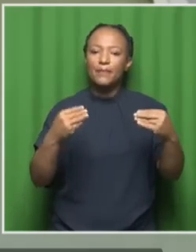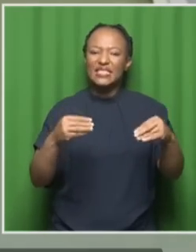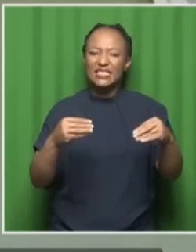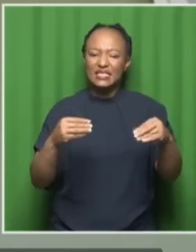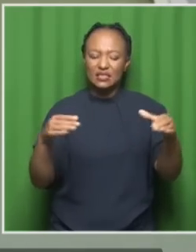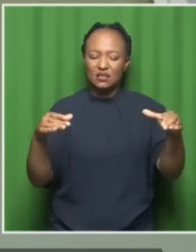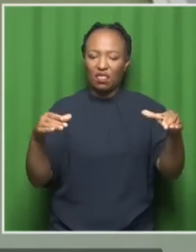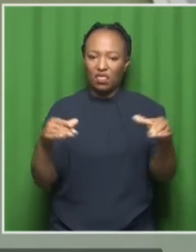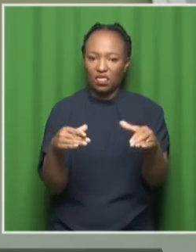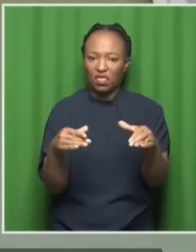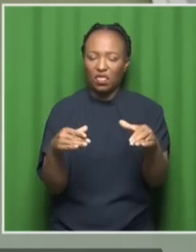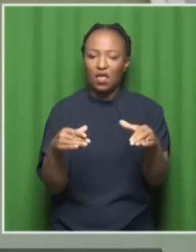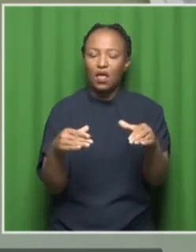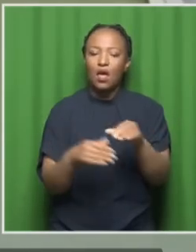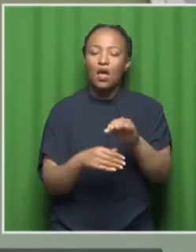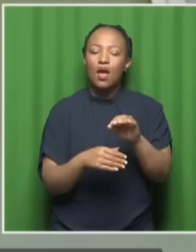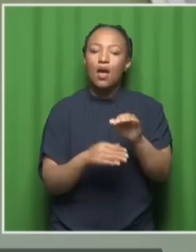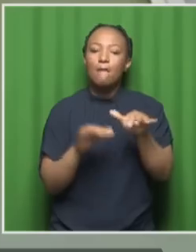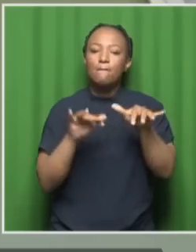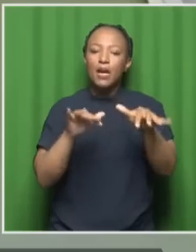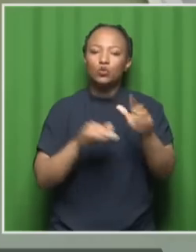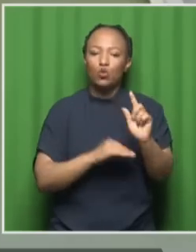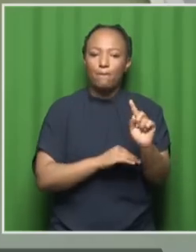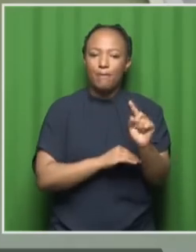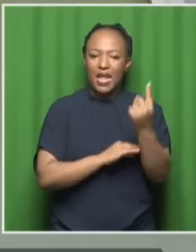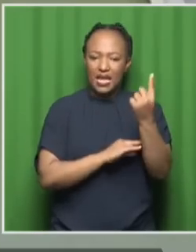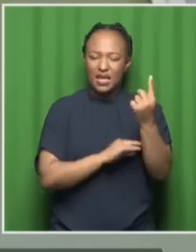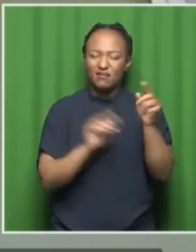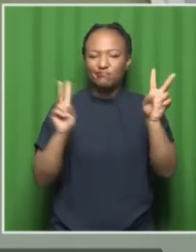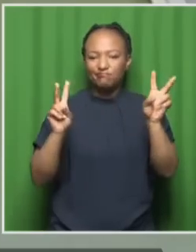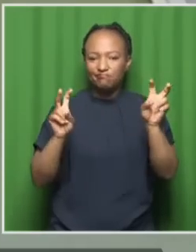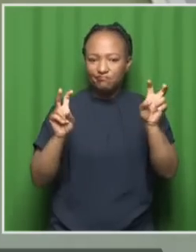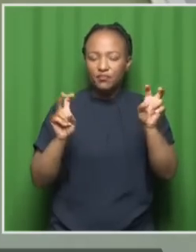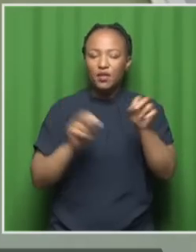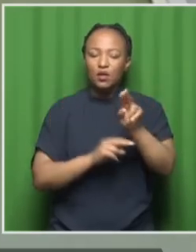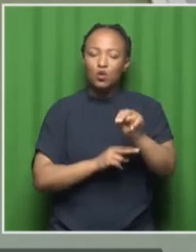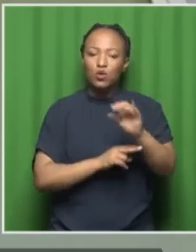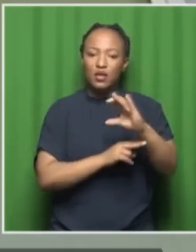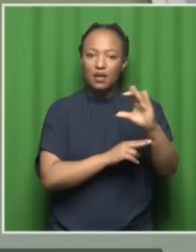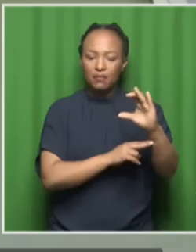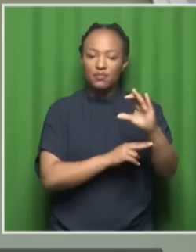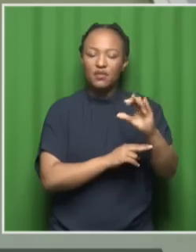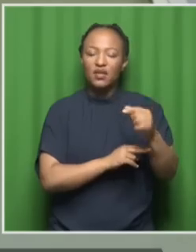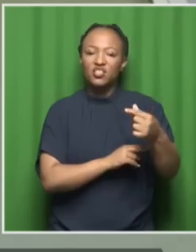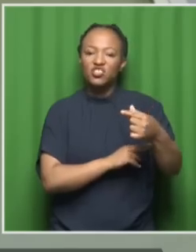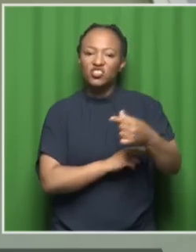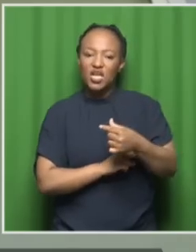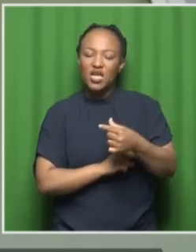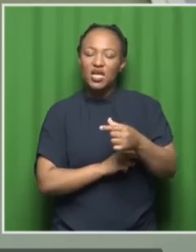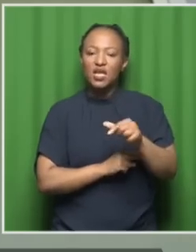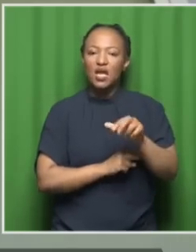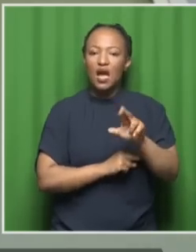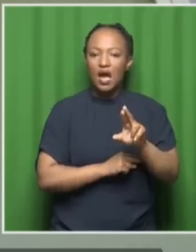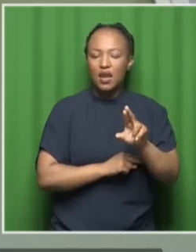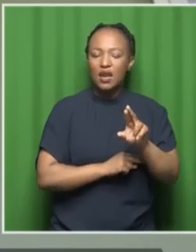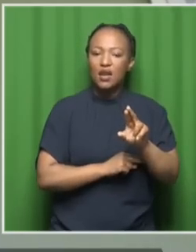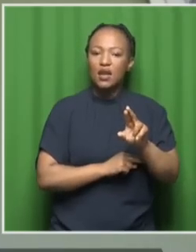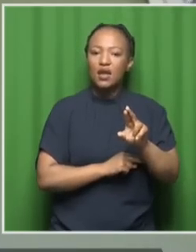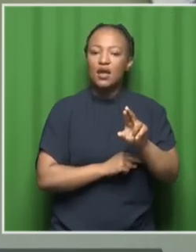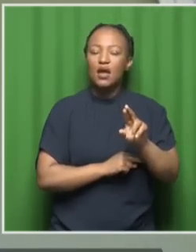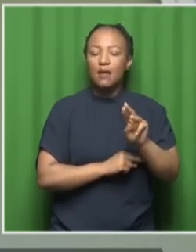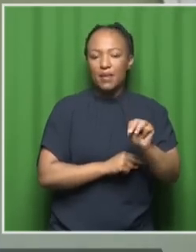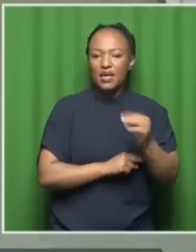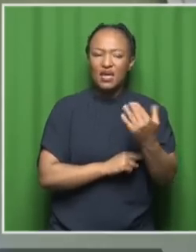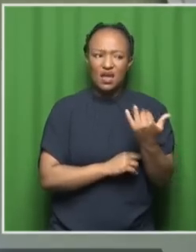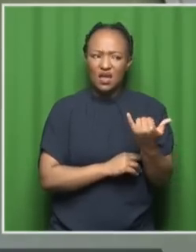the Northern Cape. The government, DMR, by then it was DMR. It was not DMRE